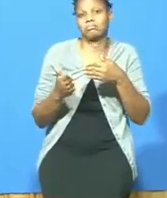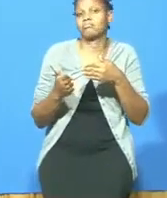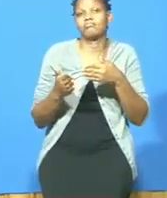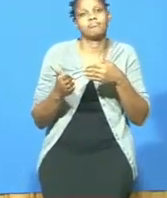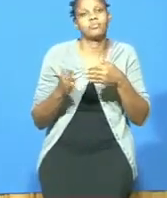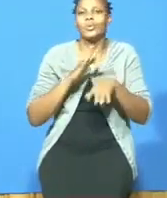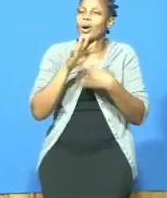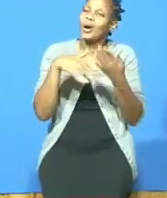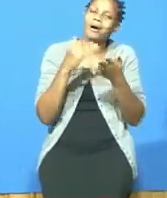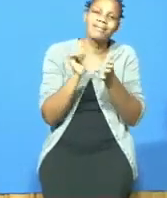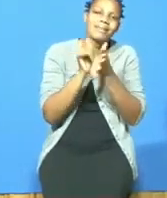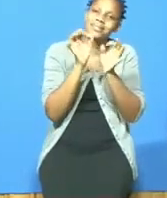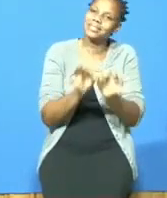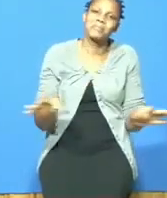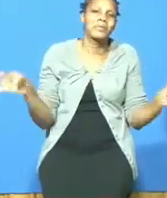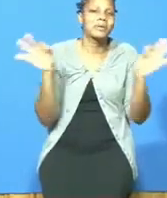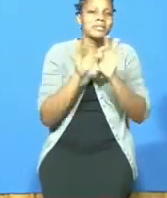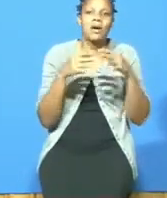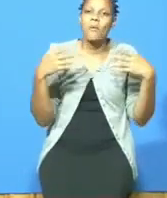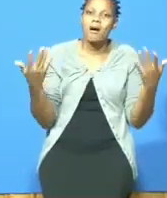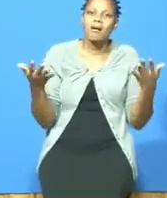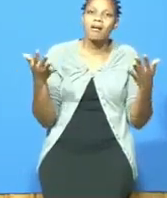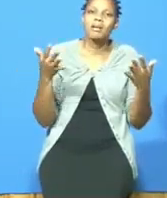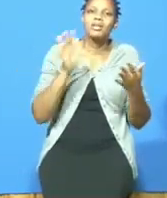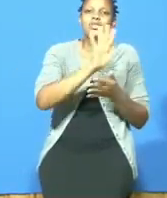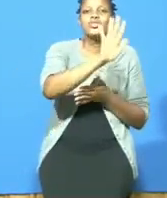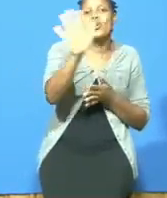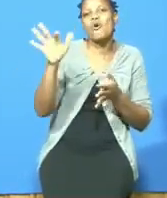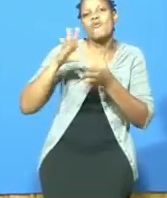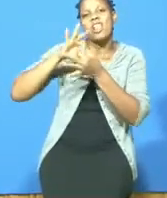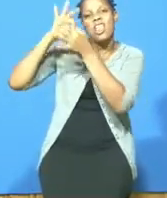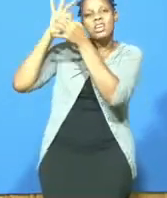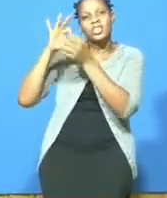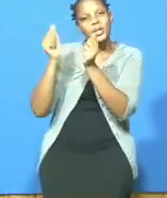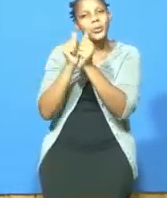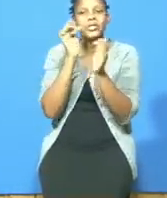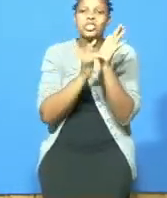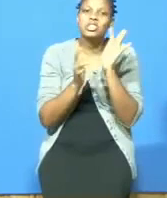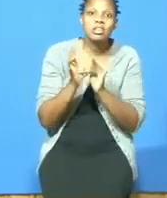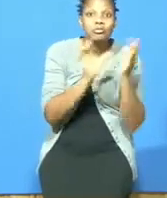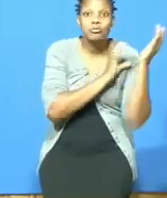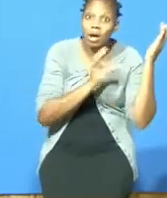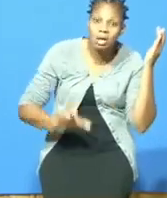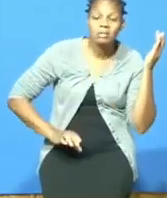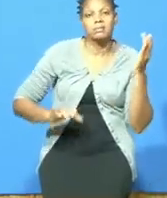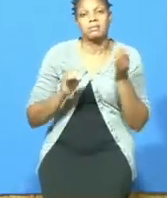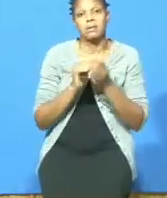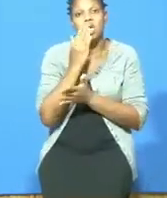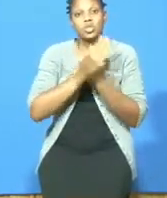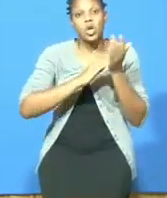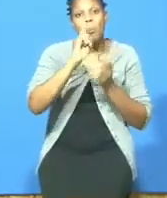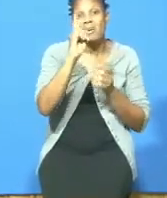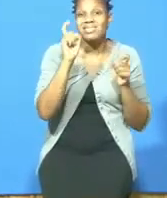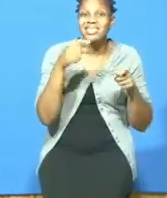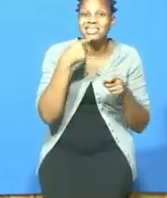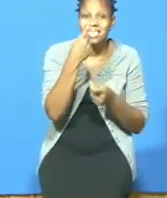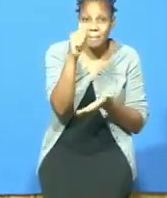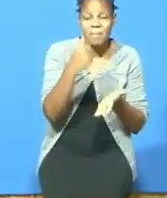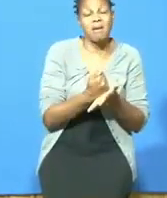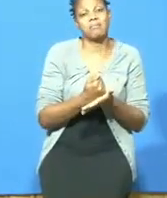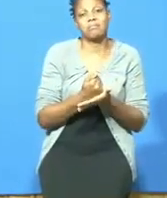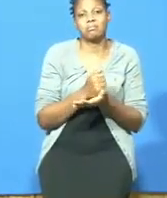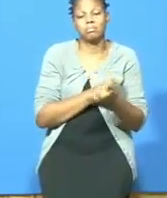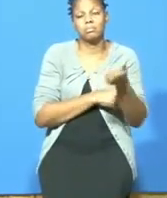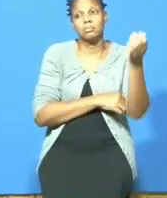all that matters is your relationship with Jesus Christ. Somebody needs to say amen.